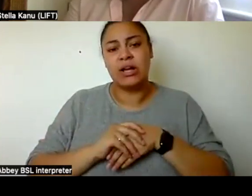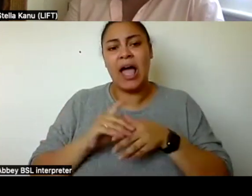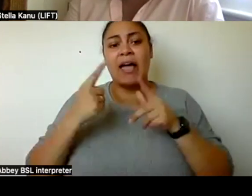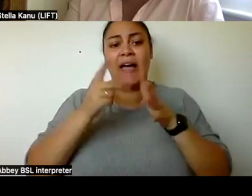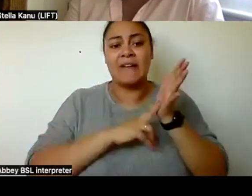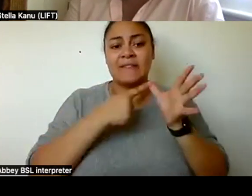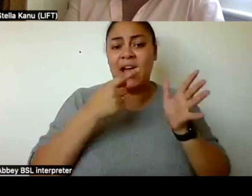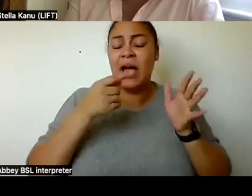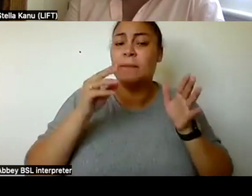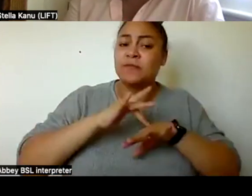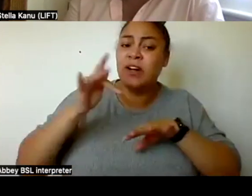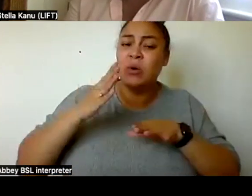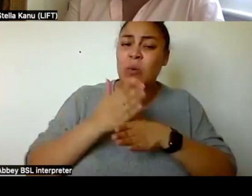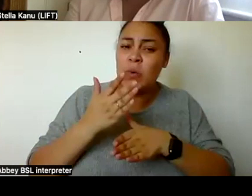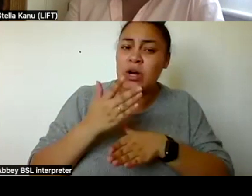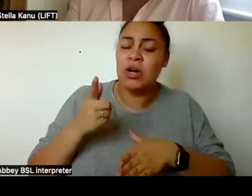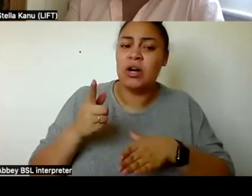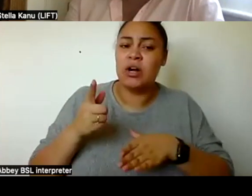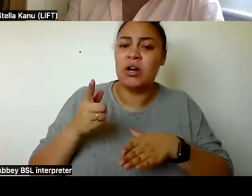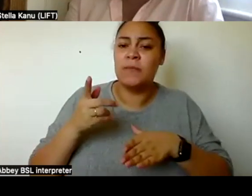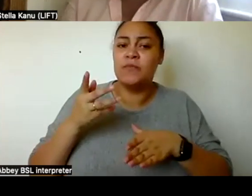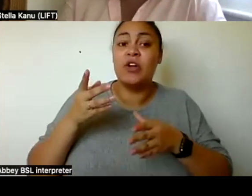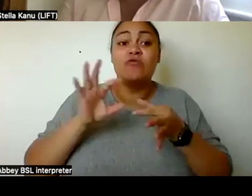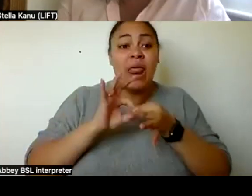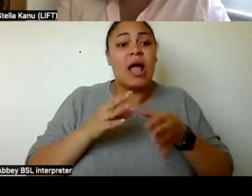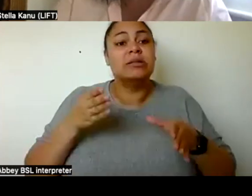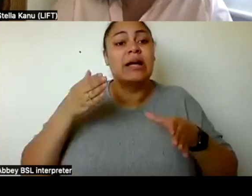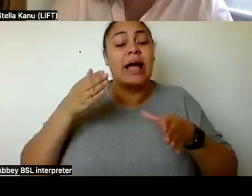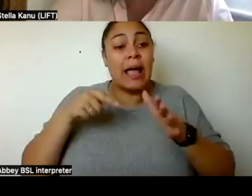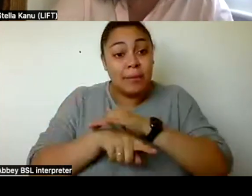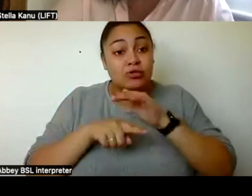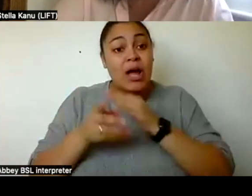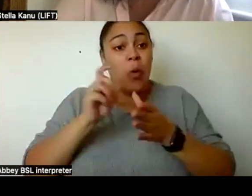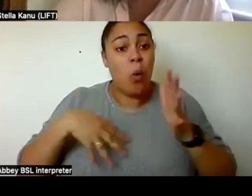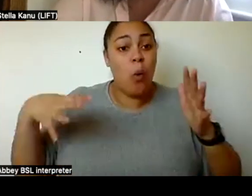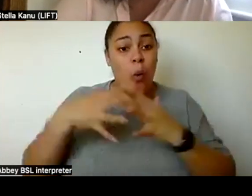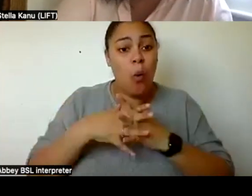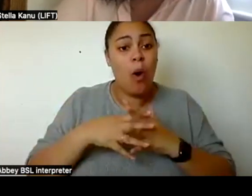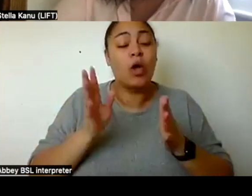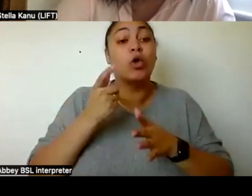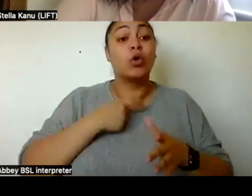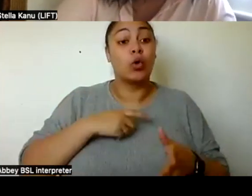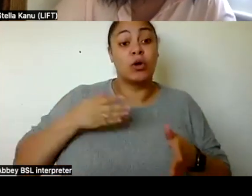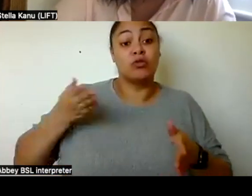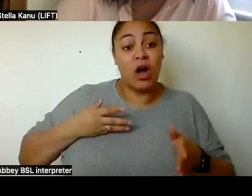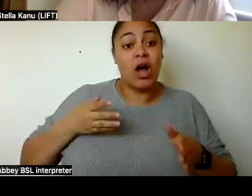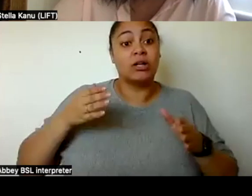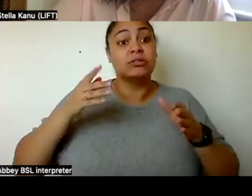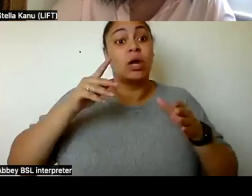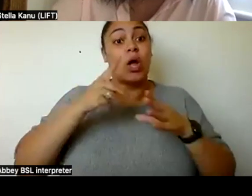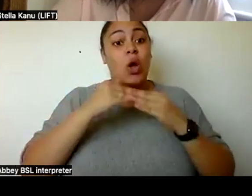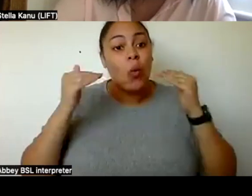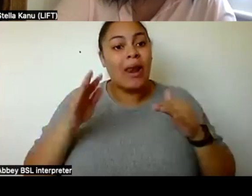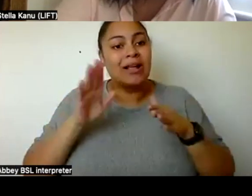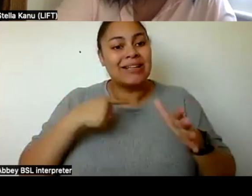professional work relates to both immigration law, human rights and the Equality Act, and